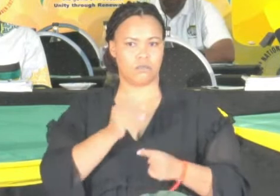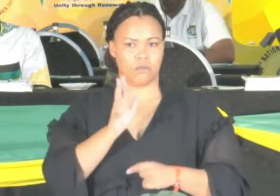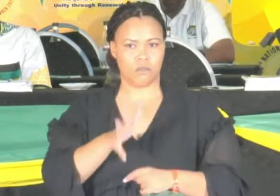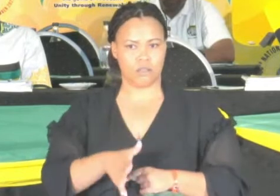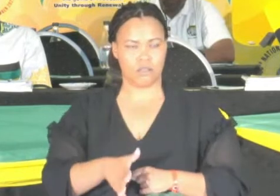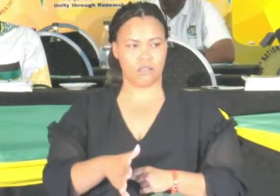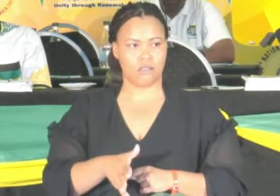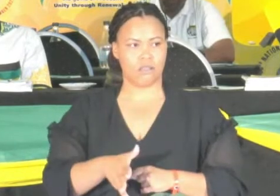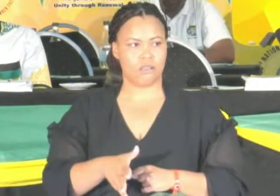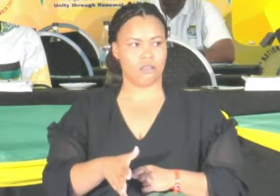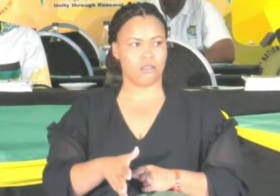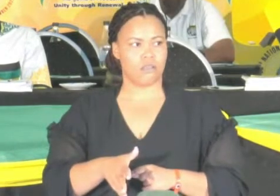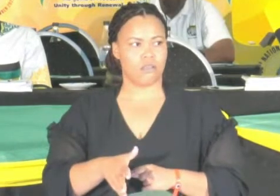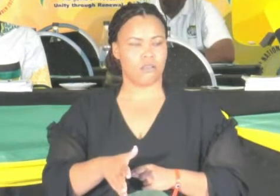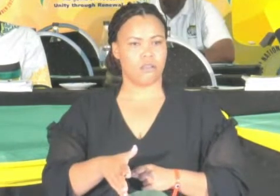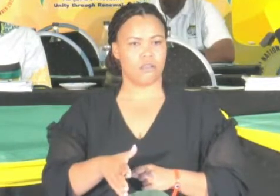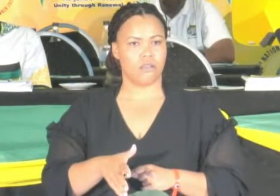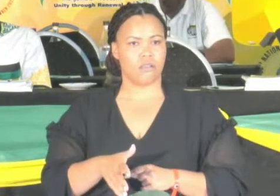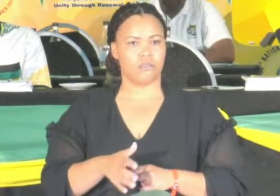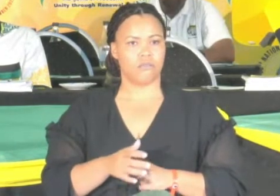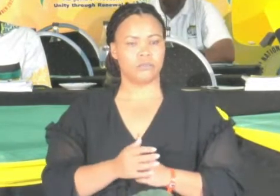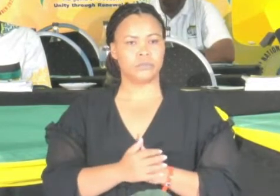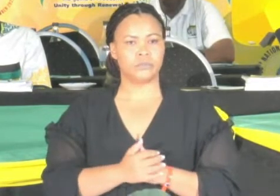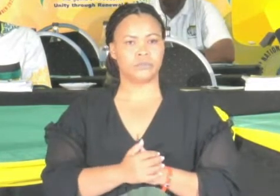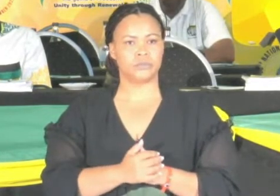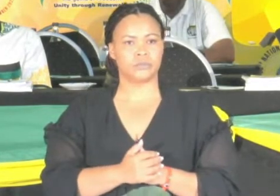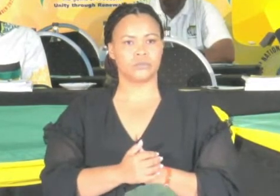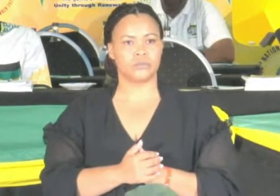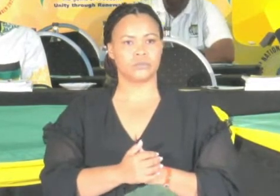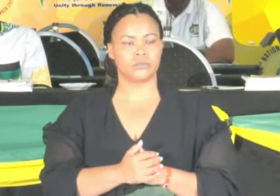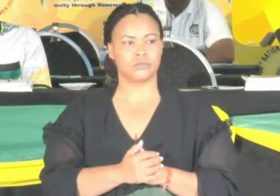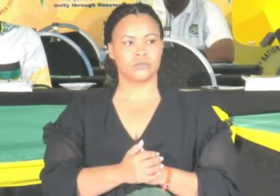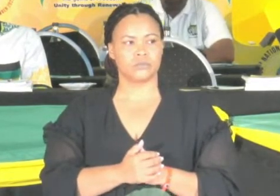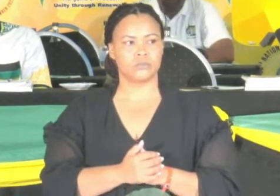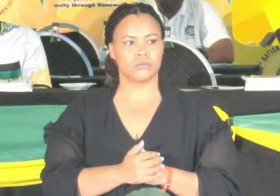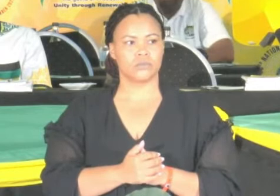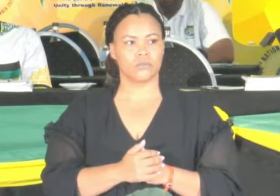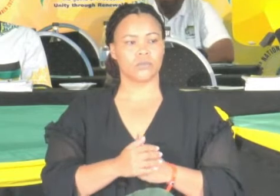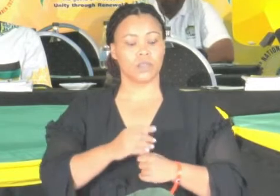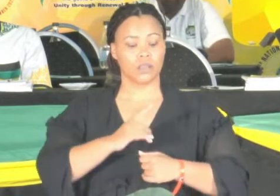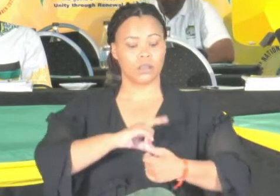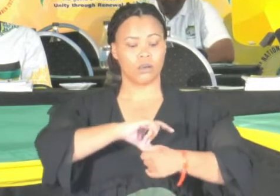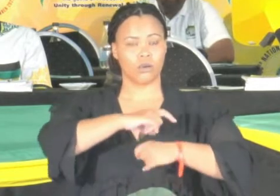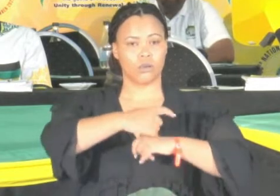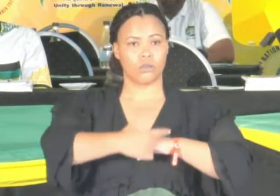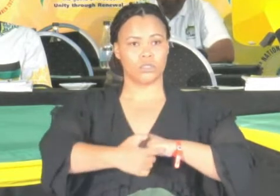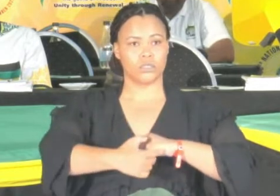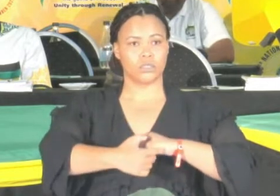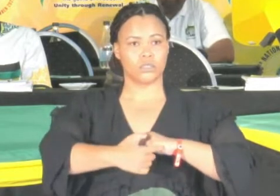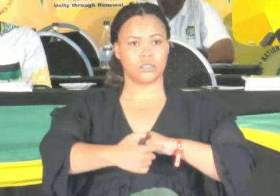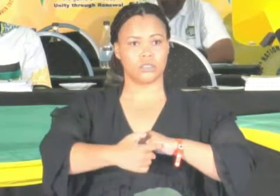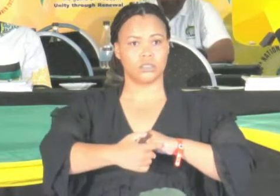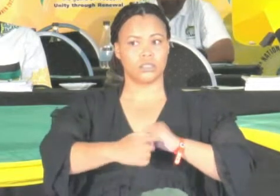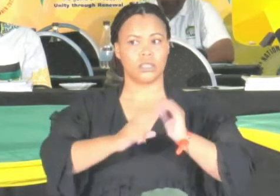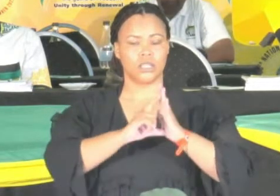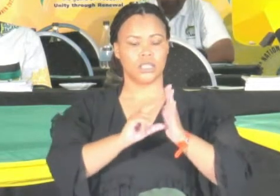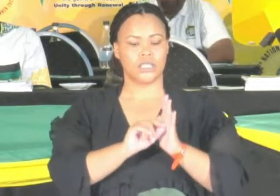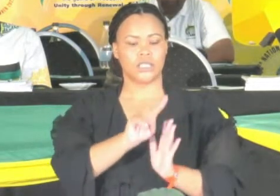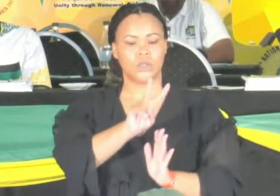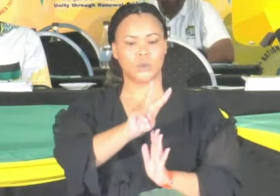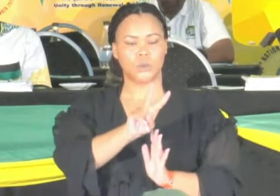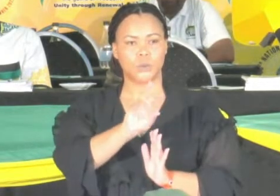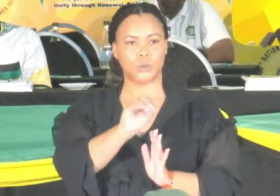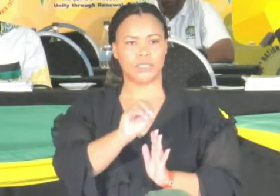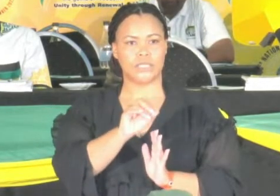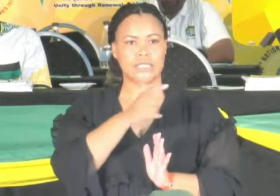as we were unable to complete the business of conference as scheduled on the 20th of